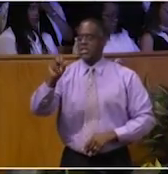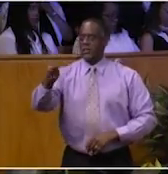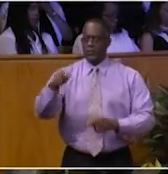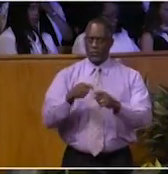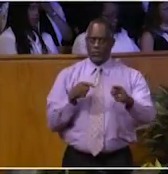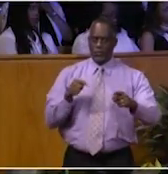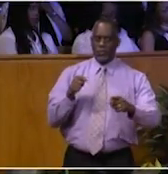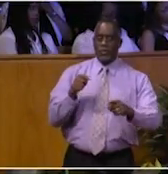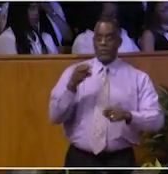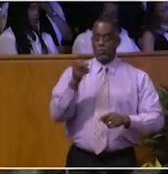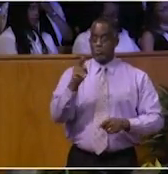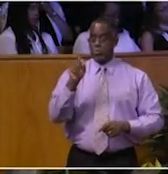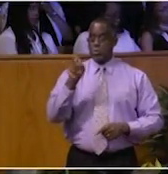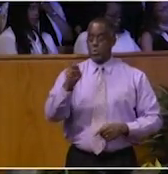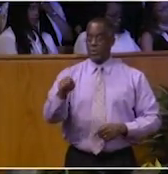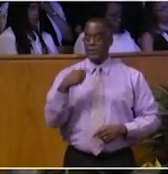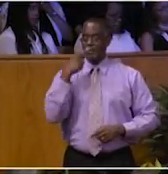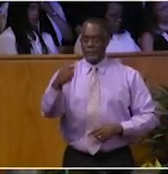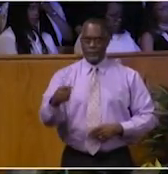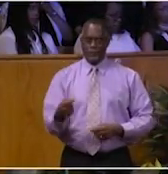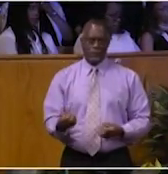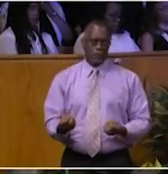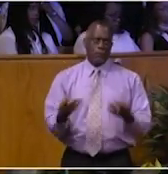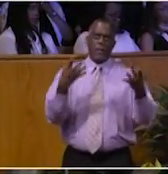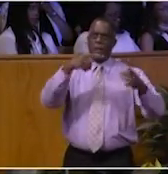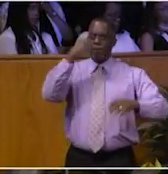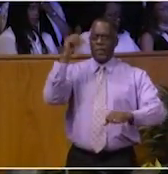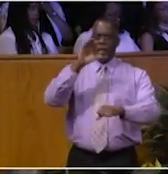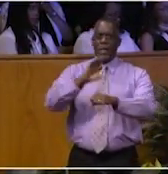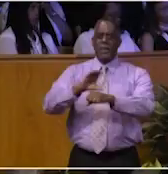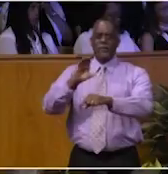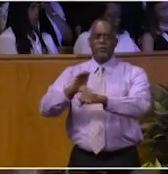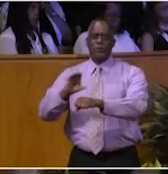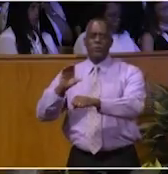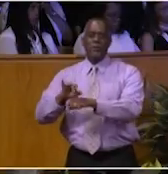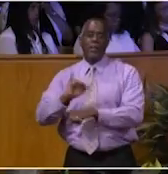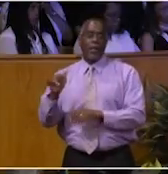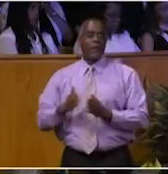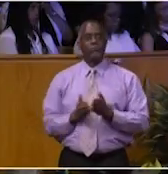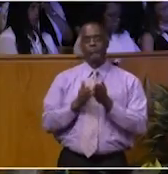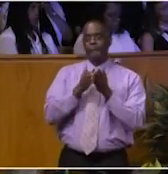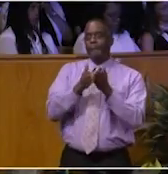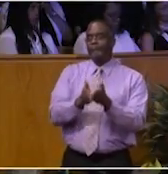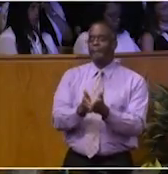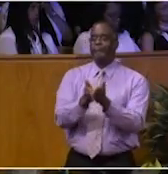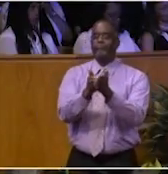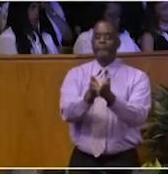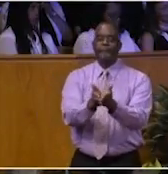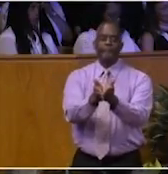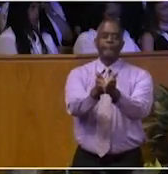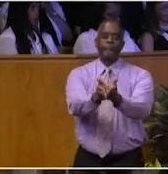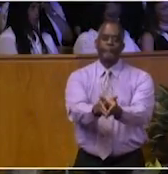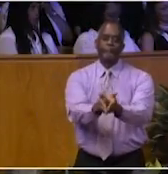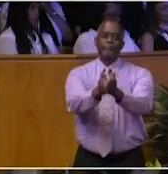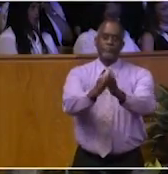said, "Too many black churches have become cruise ships and not